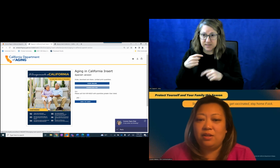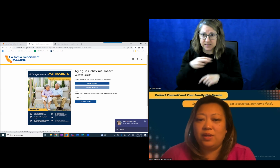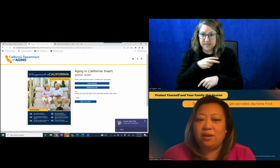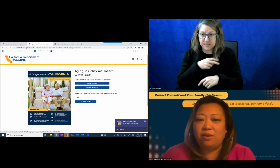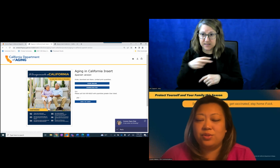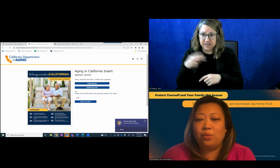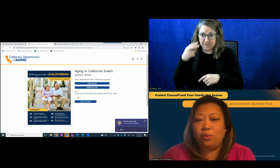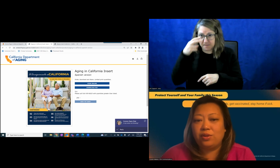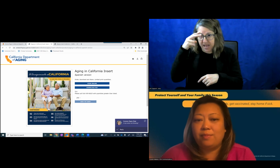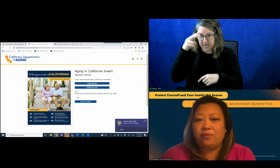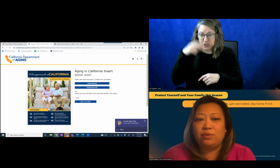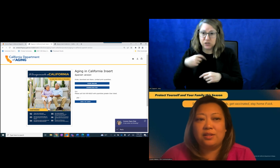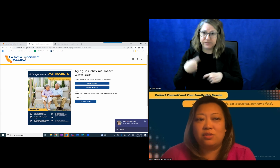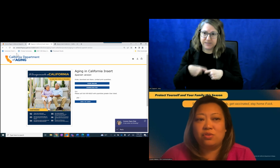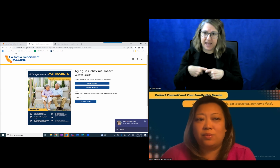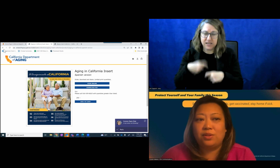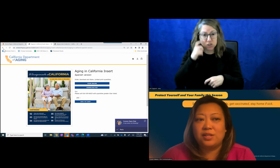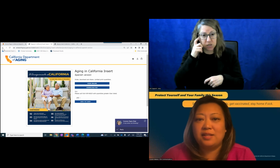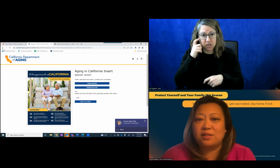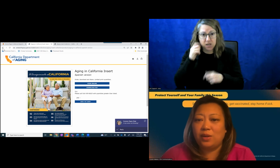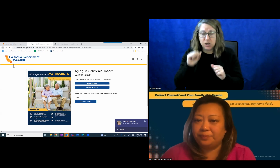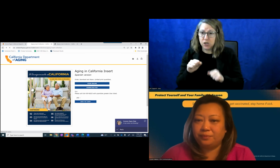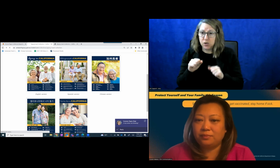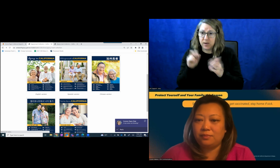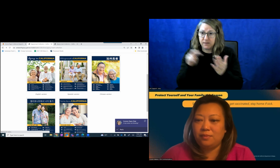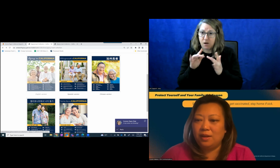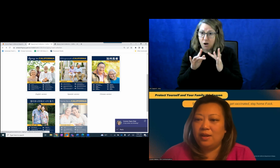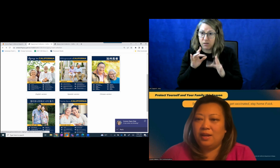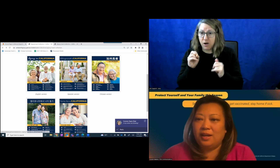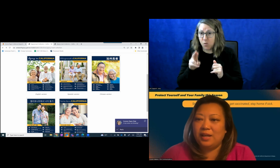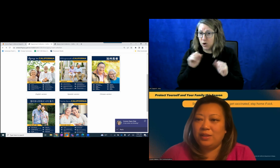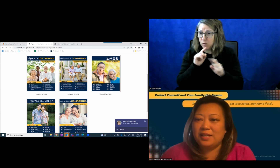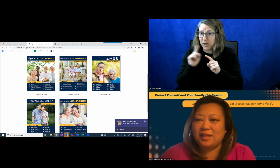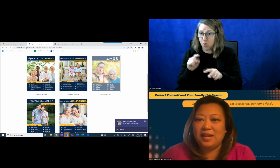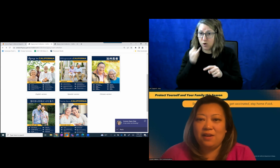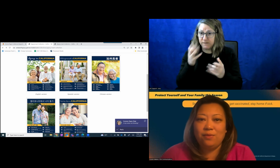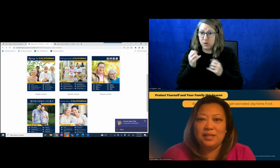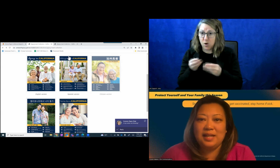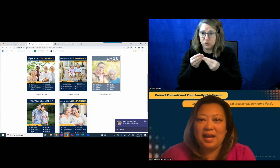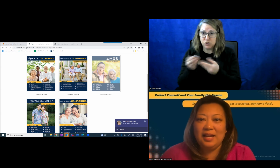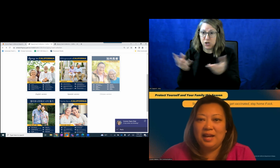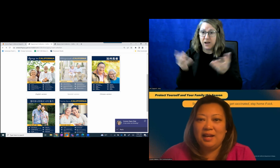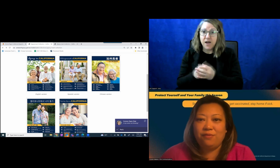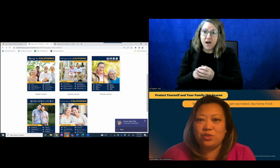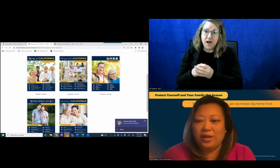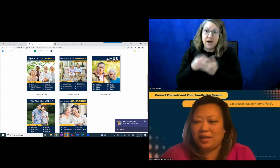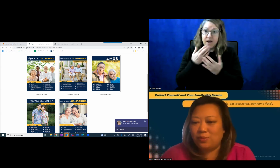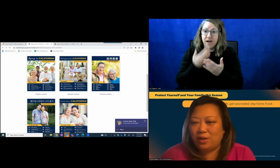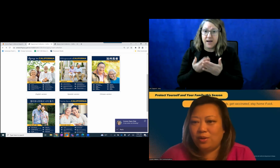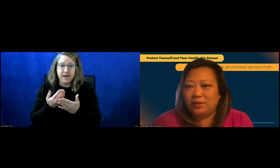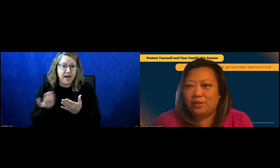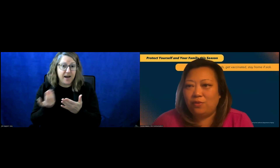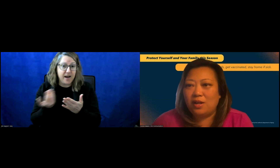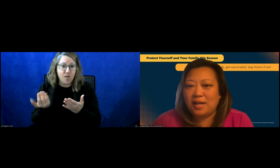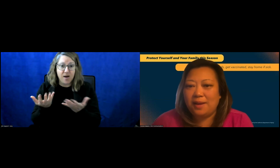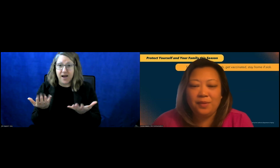online and you can also order them if you'd like to distribute these guides as well. Again, we'd like to thank everyone today for joining us. We know